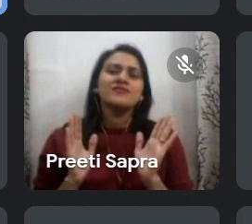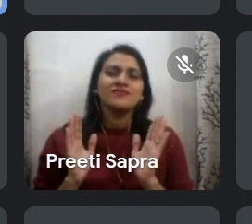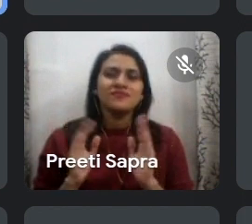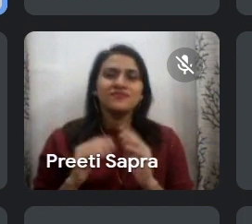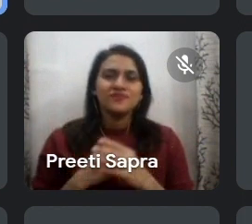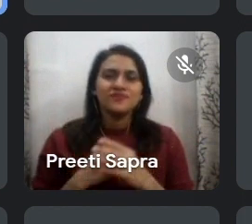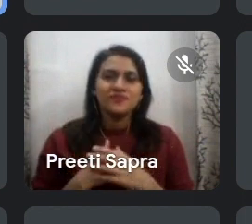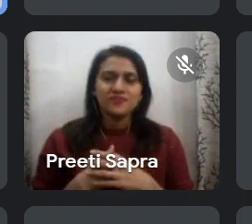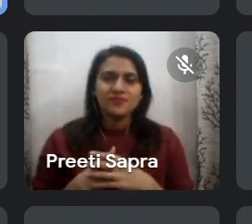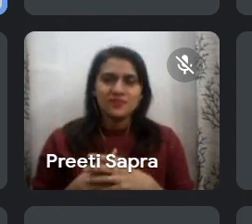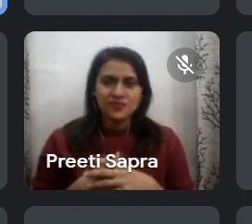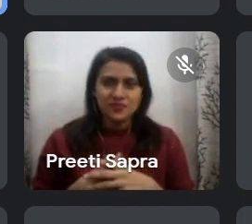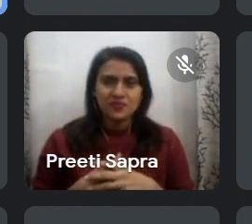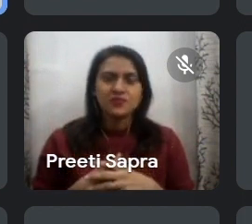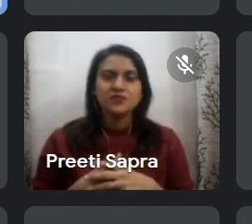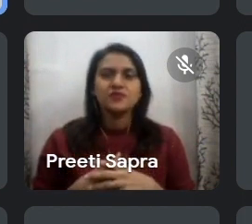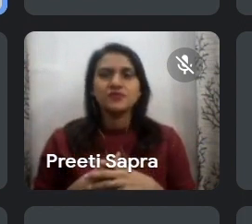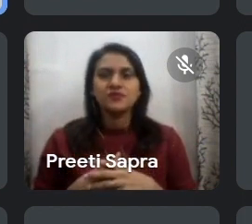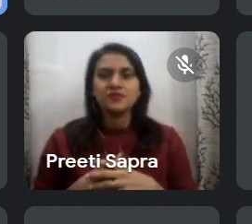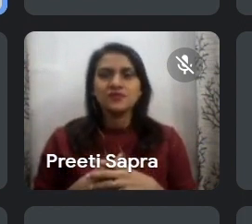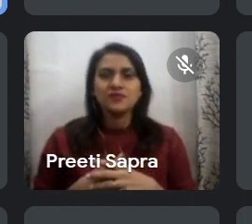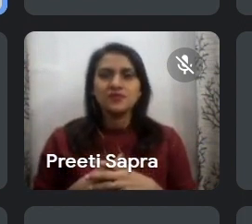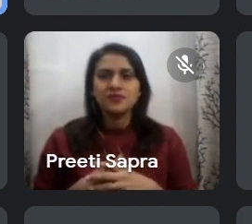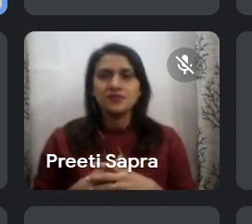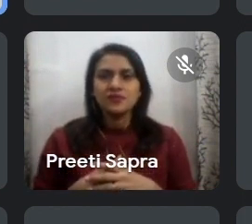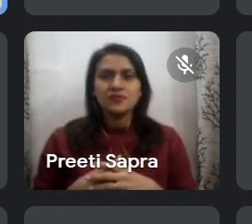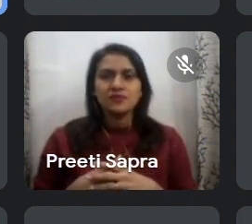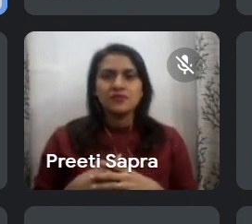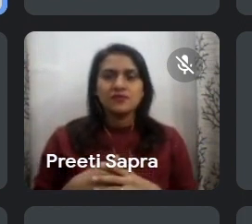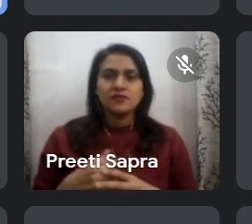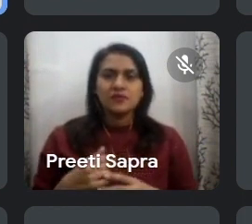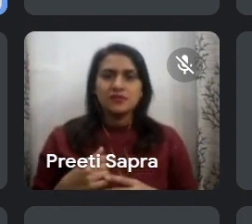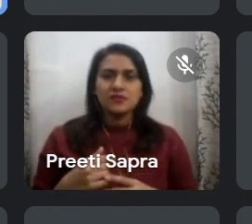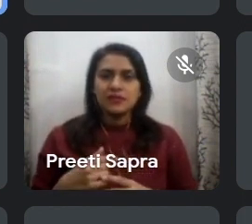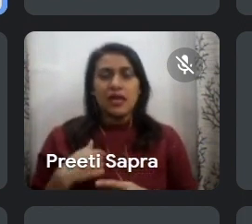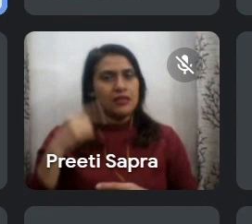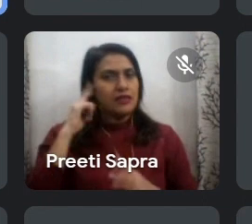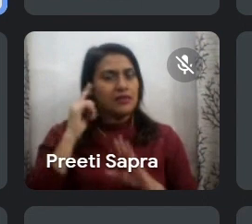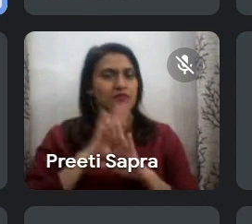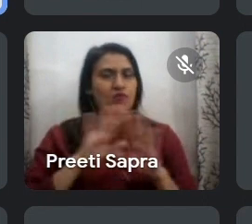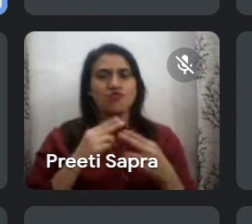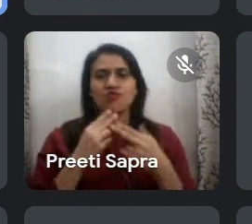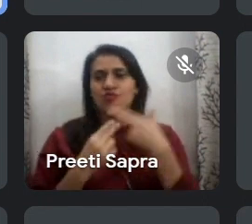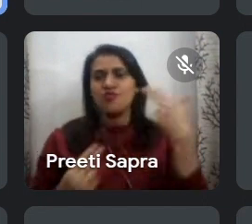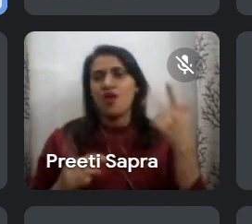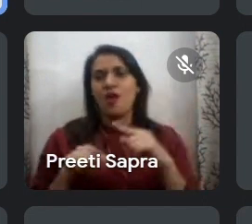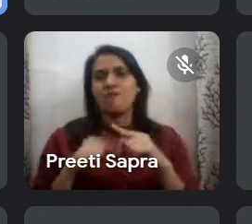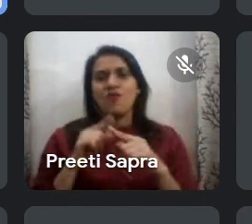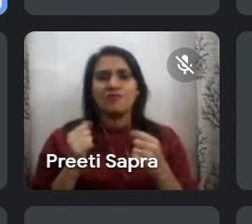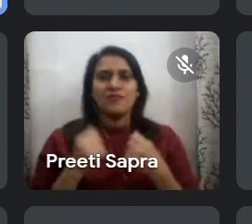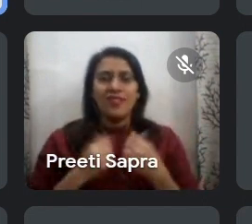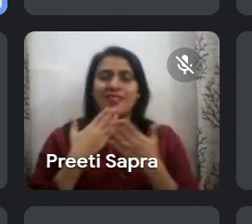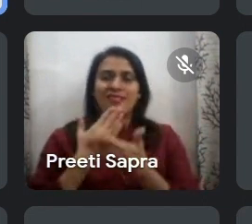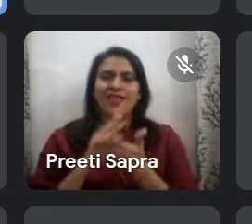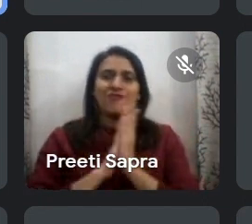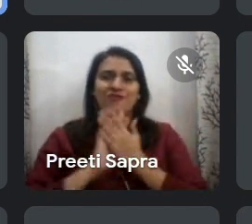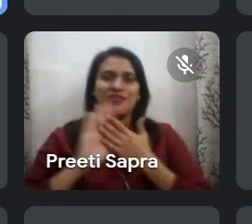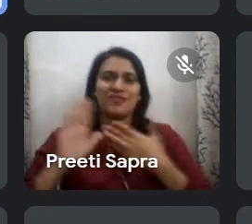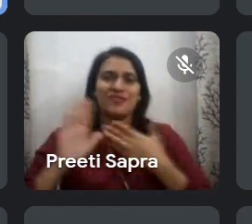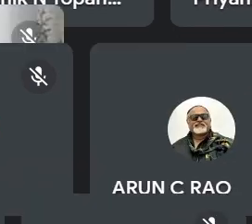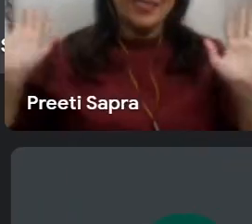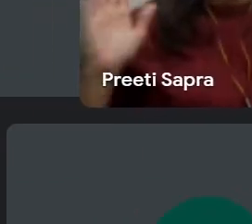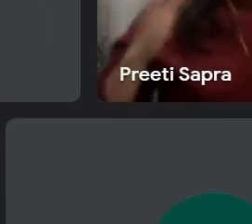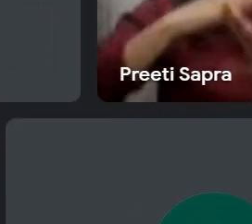well. So yeah, I think that's what my whole talk is about. Thank you very much. I'm going to stop